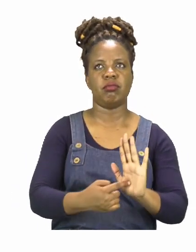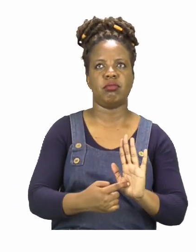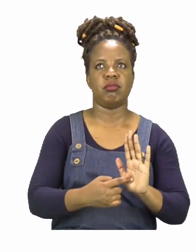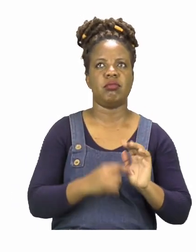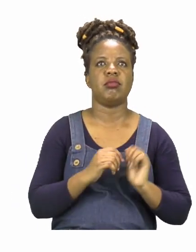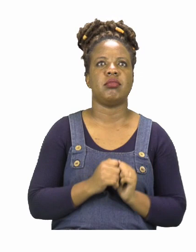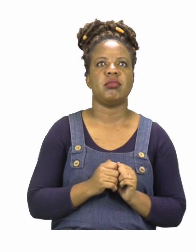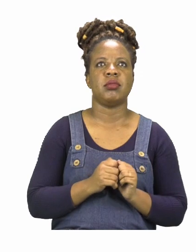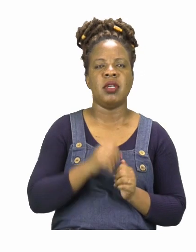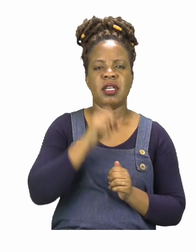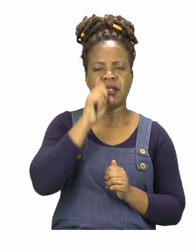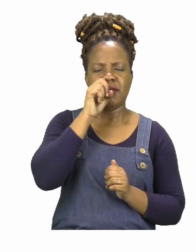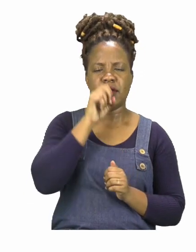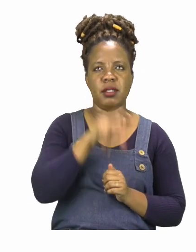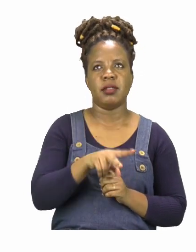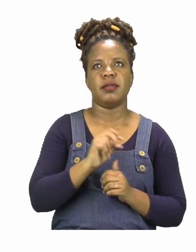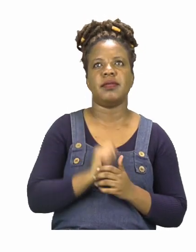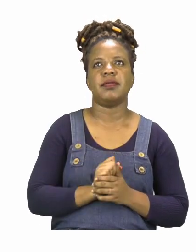sneezing,